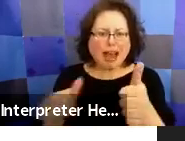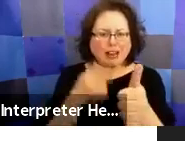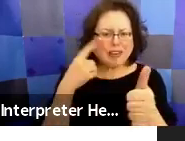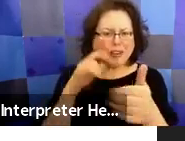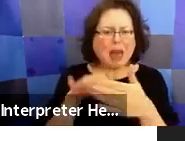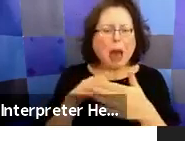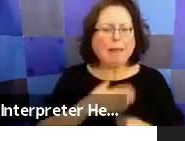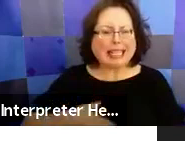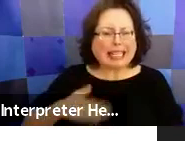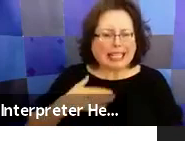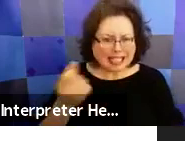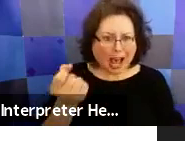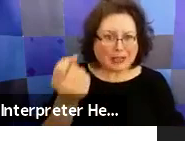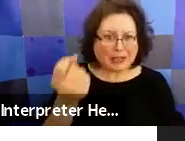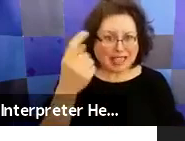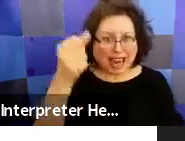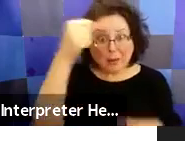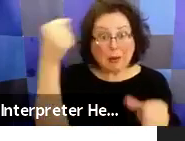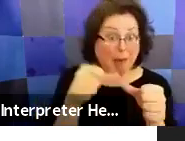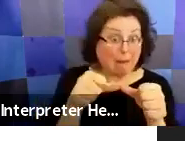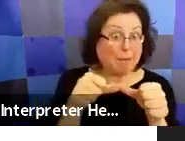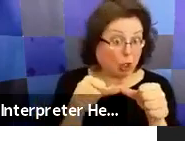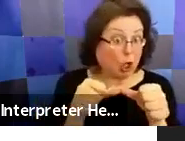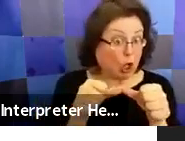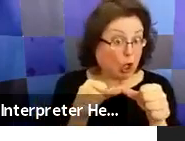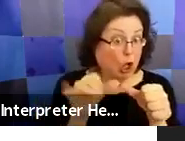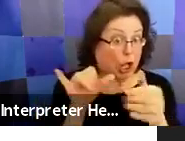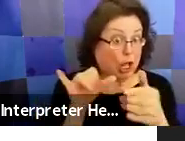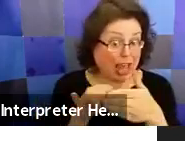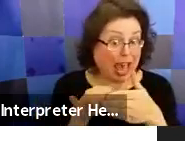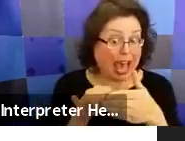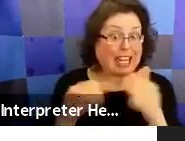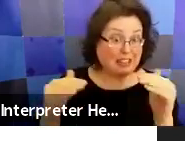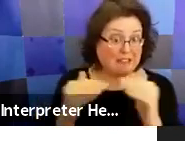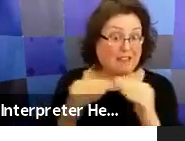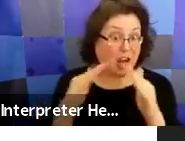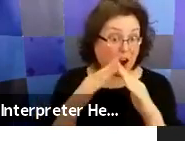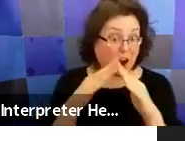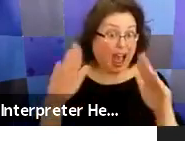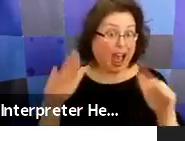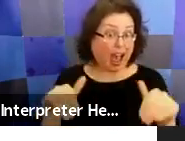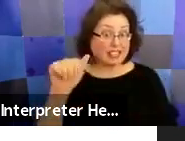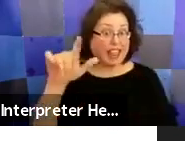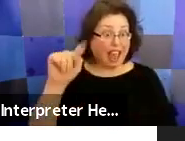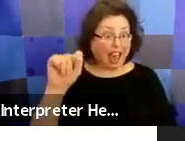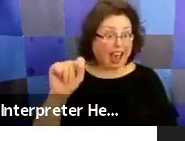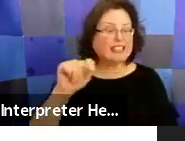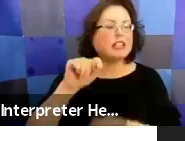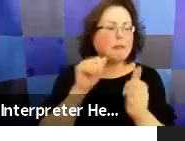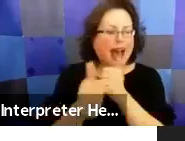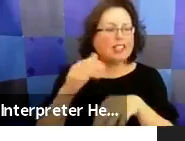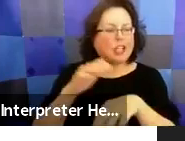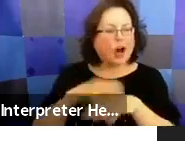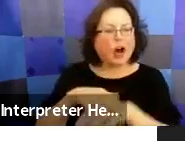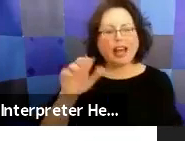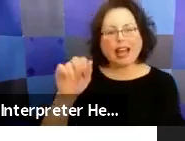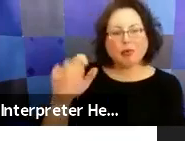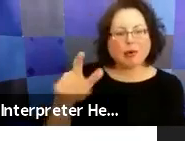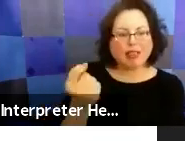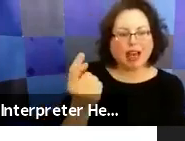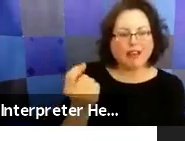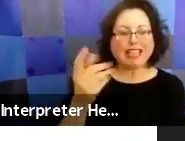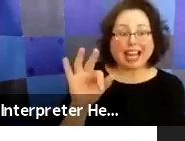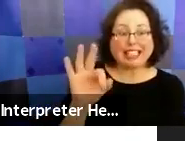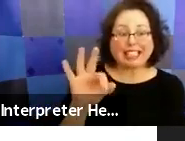understand and remember that the Fair Housing Act was passed on April 11th, 1968, as a